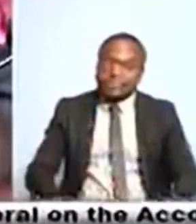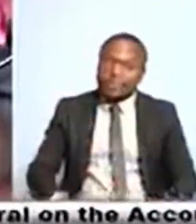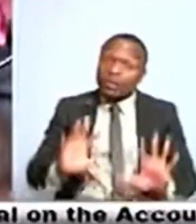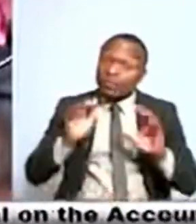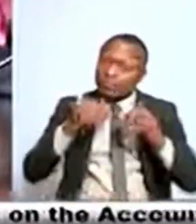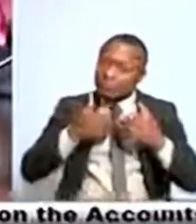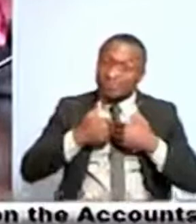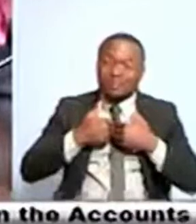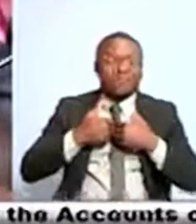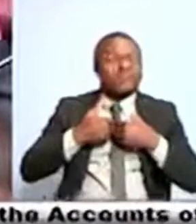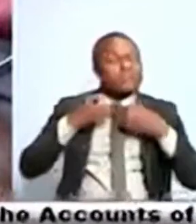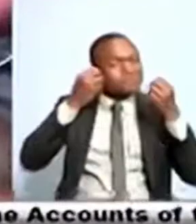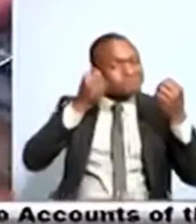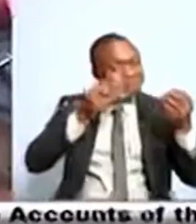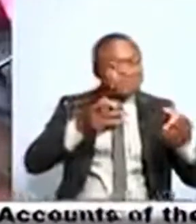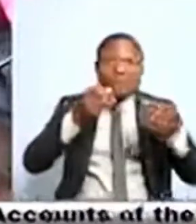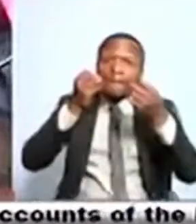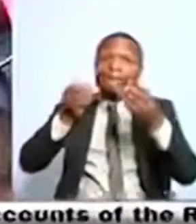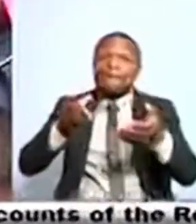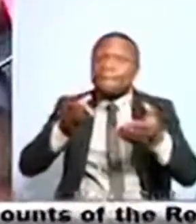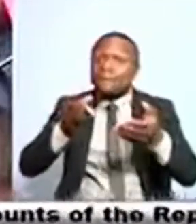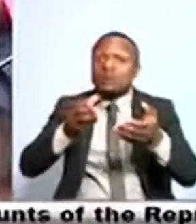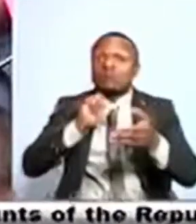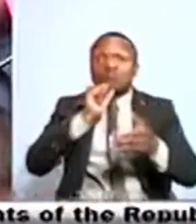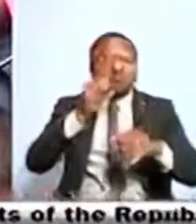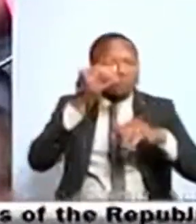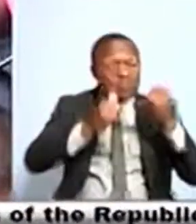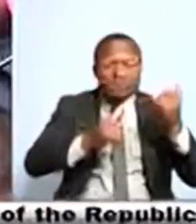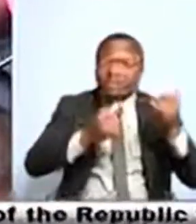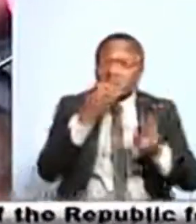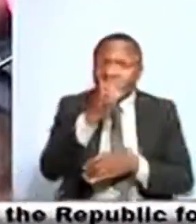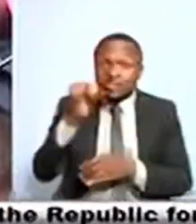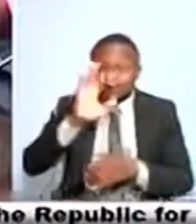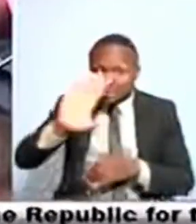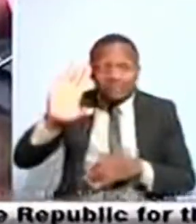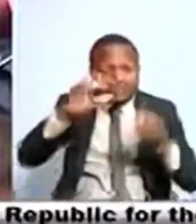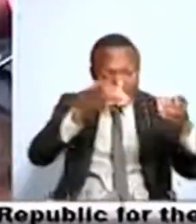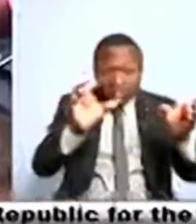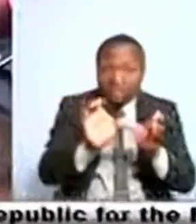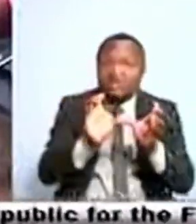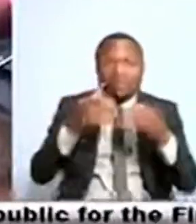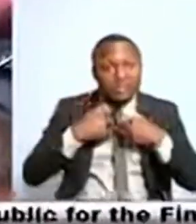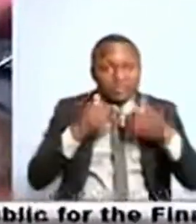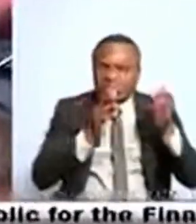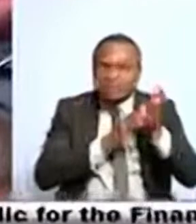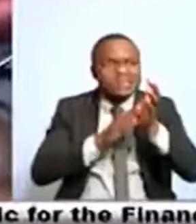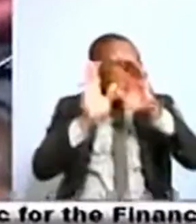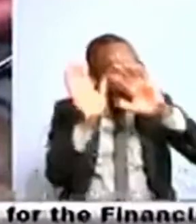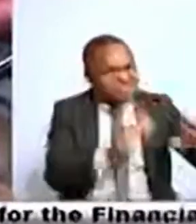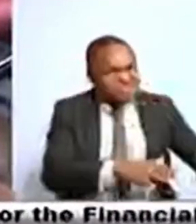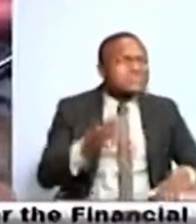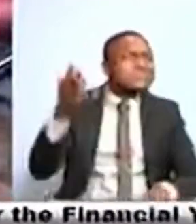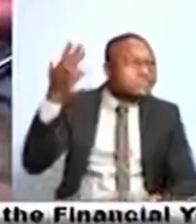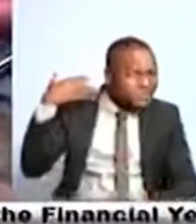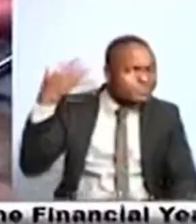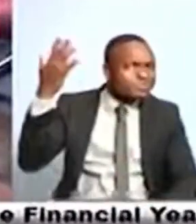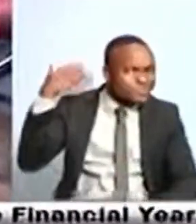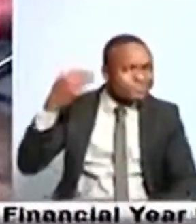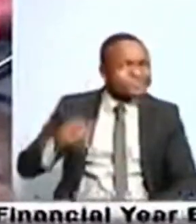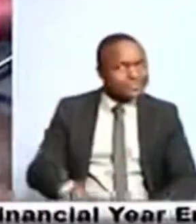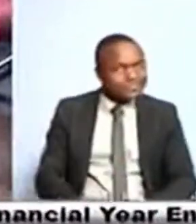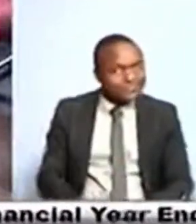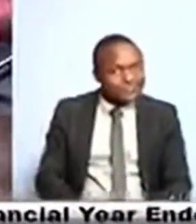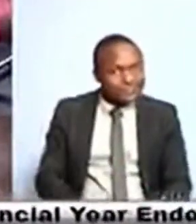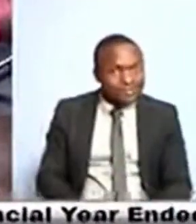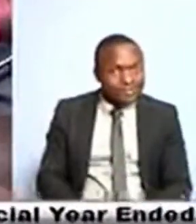lot of pending issues, even in Sinazongwe. We have a school, Madam Speaker, which was abandoned way back.